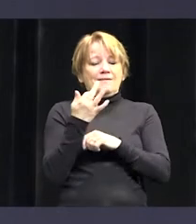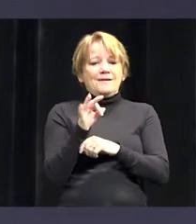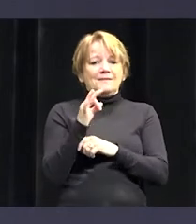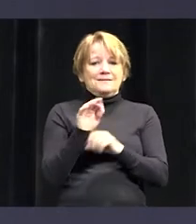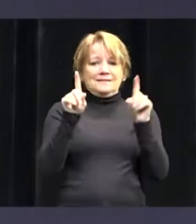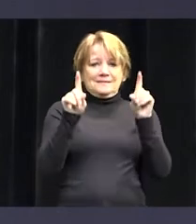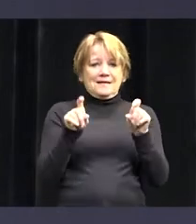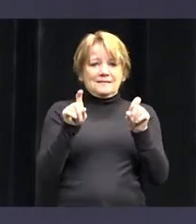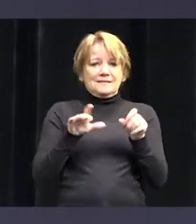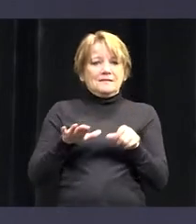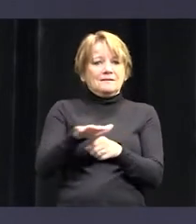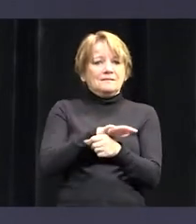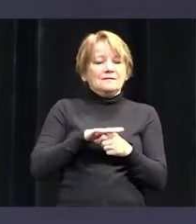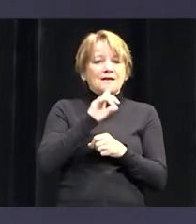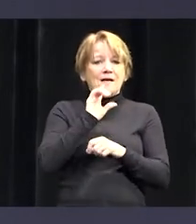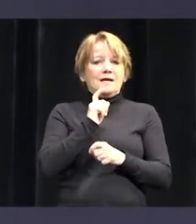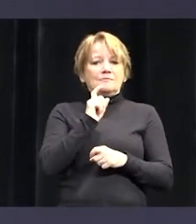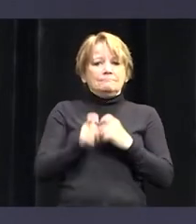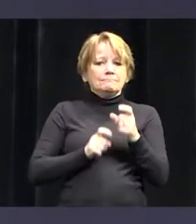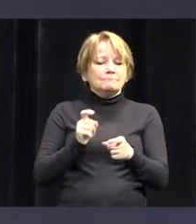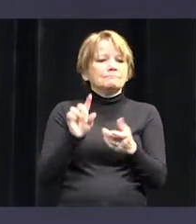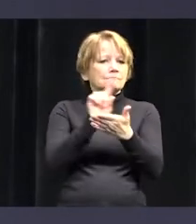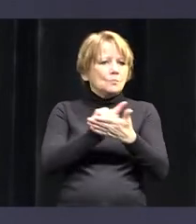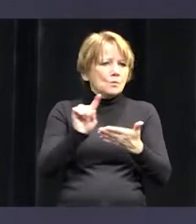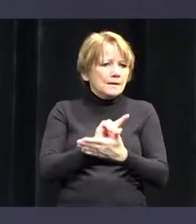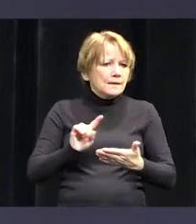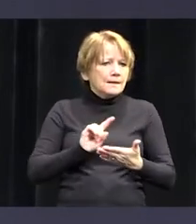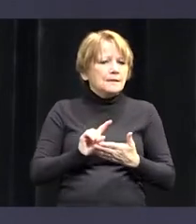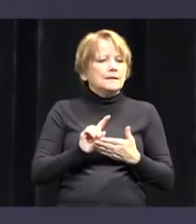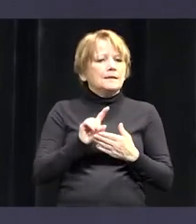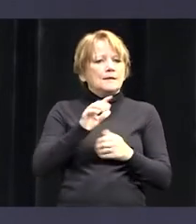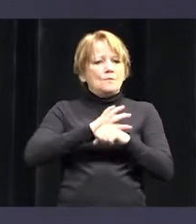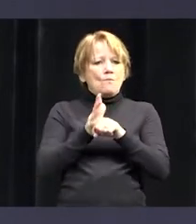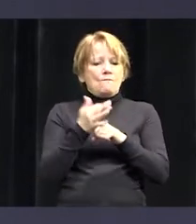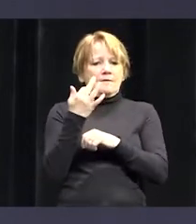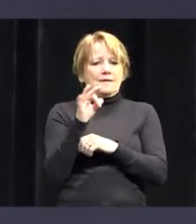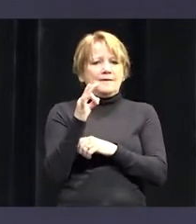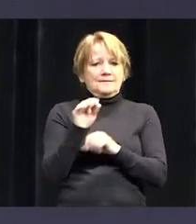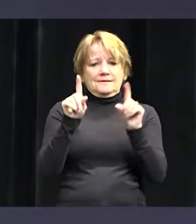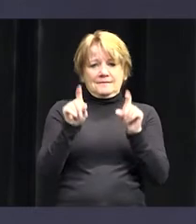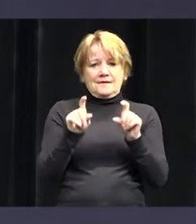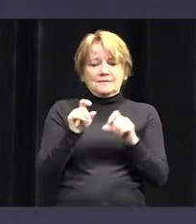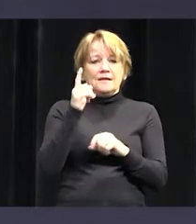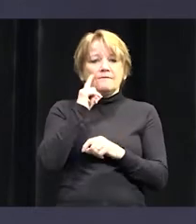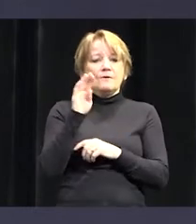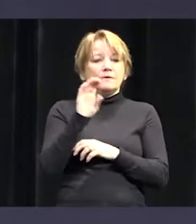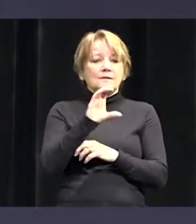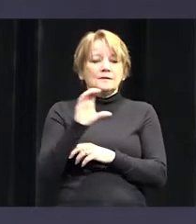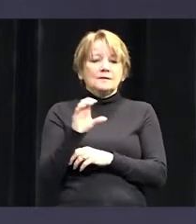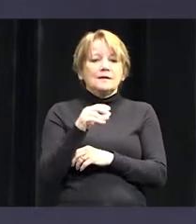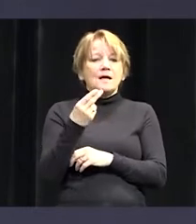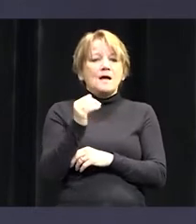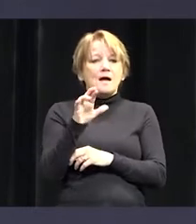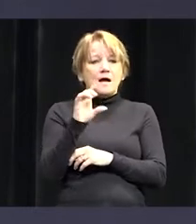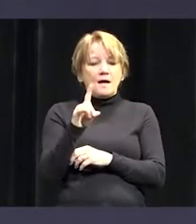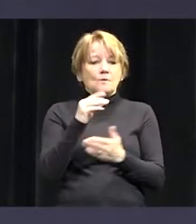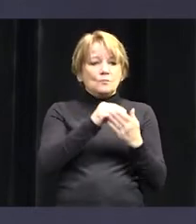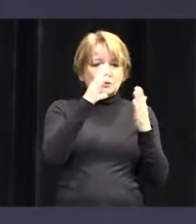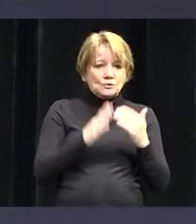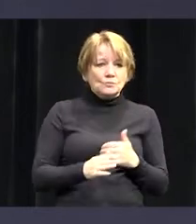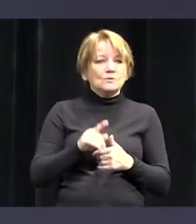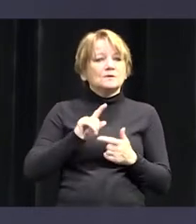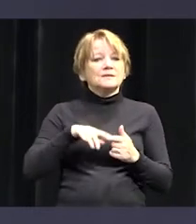19 testing site and administered weekly covit 19 testing for bristol's hybrid students and